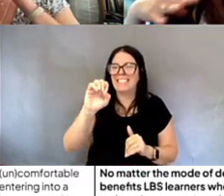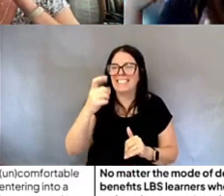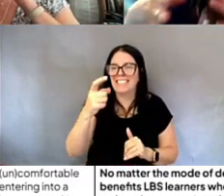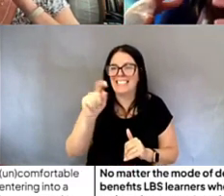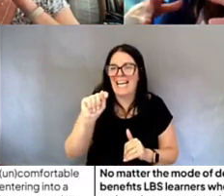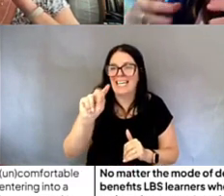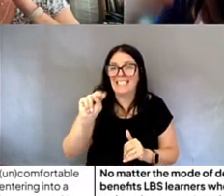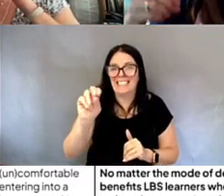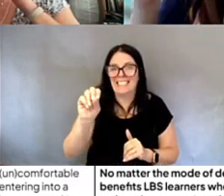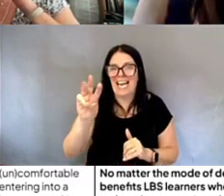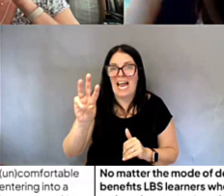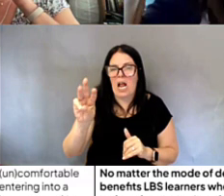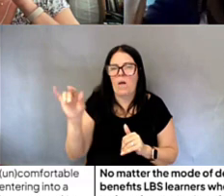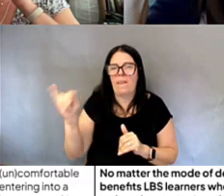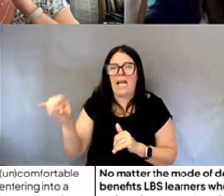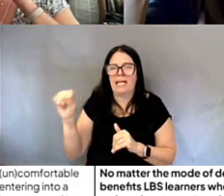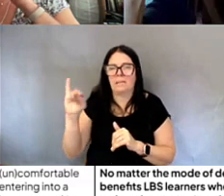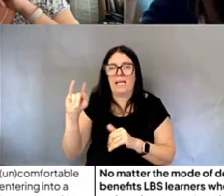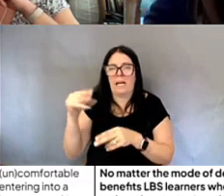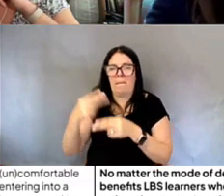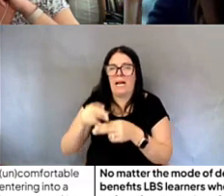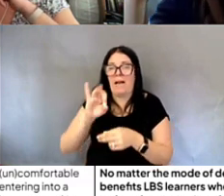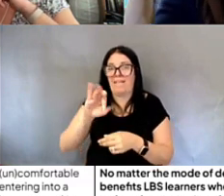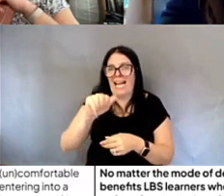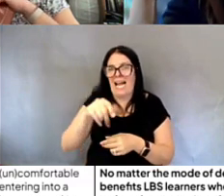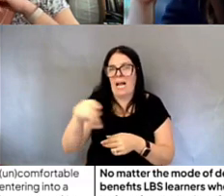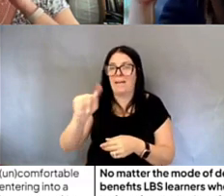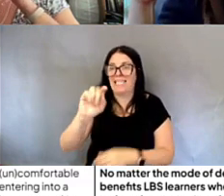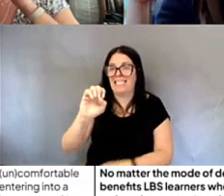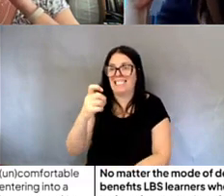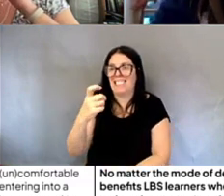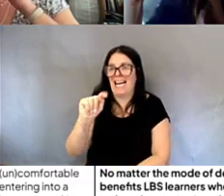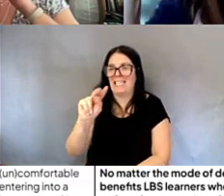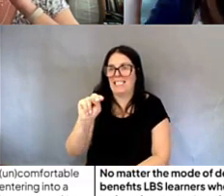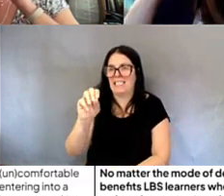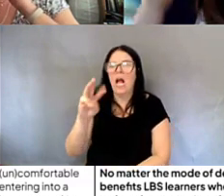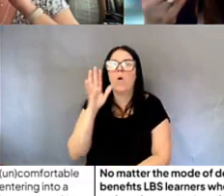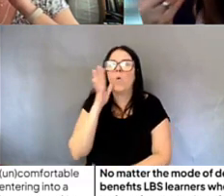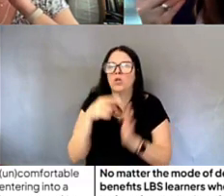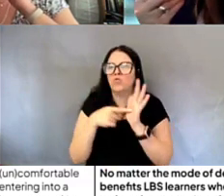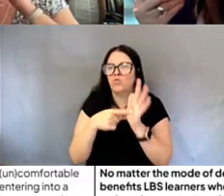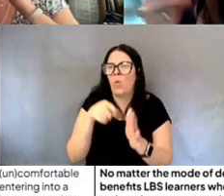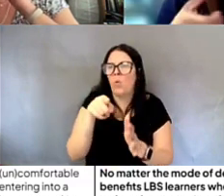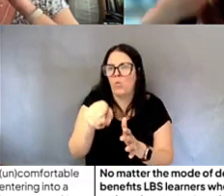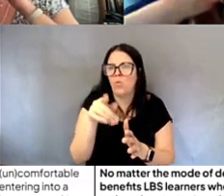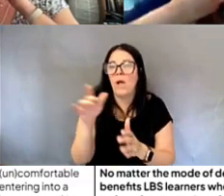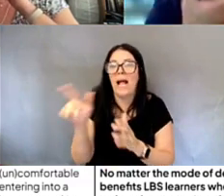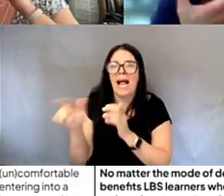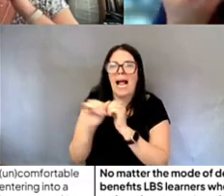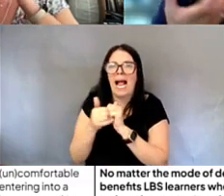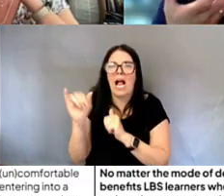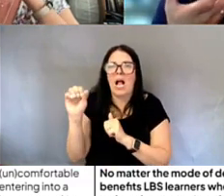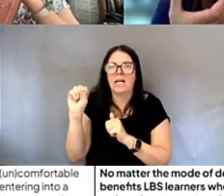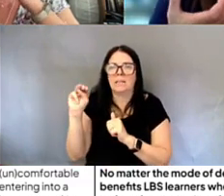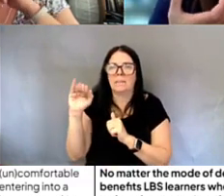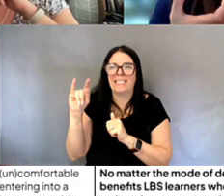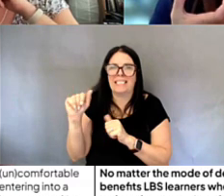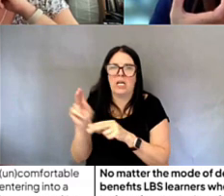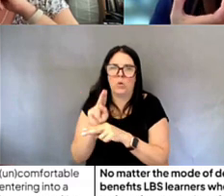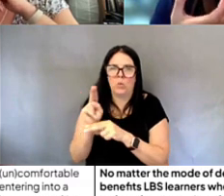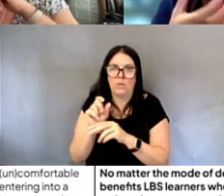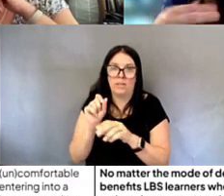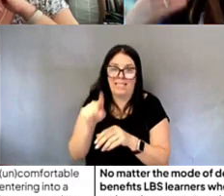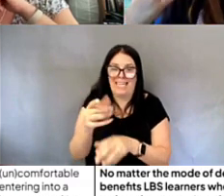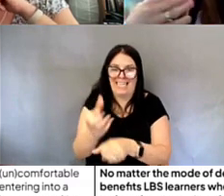mentioned, we're gonna have a little blurb about what Smita does and how she sends YouTube videos that they get on their